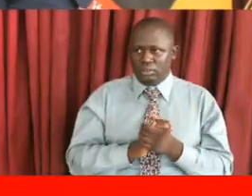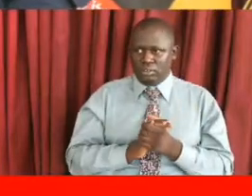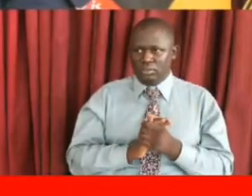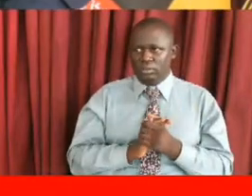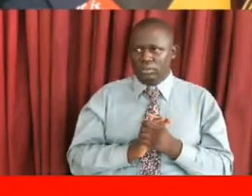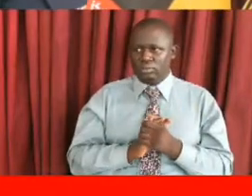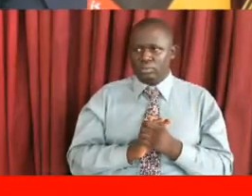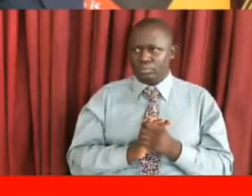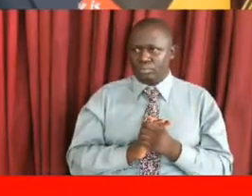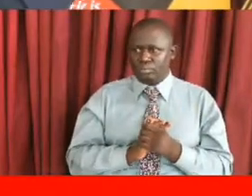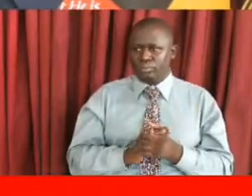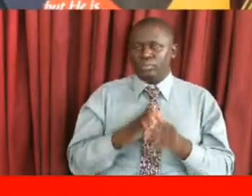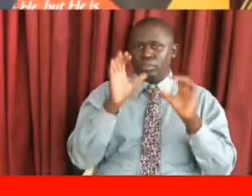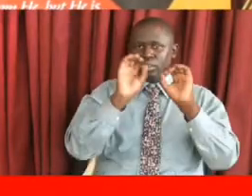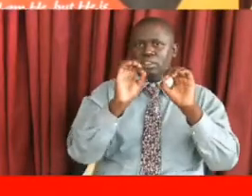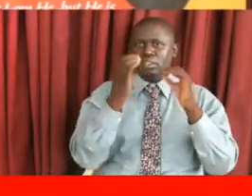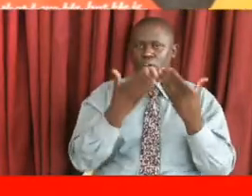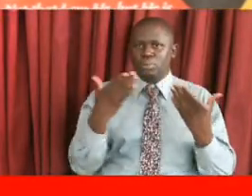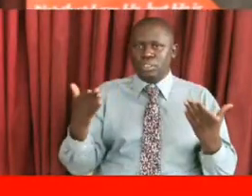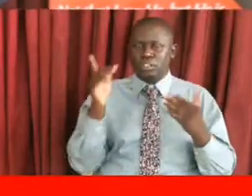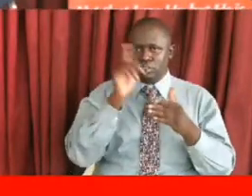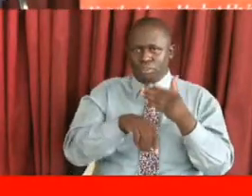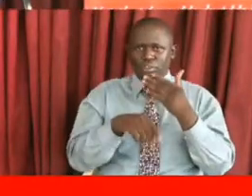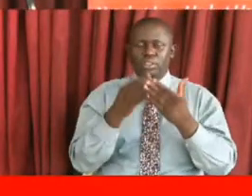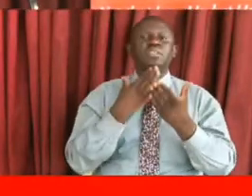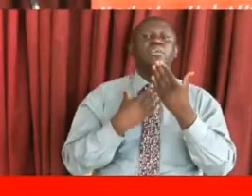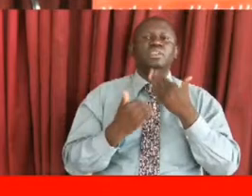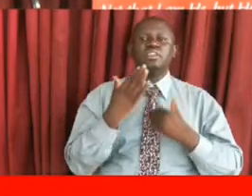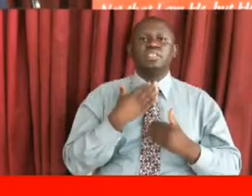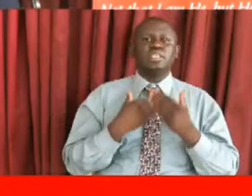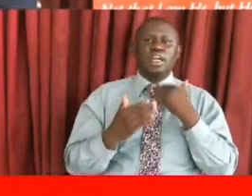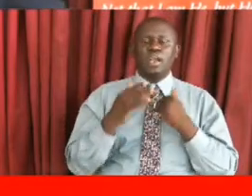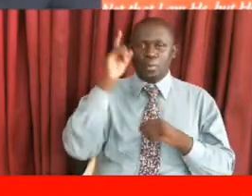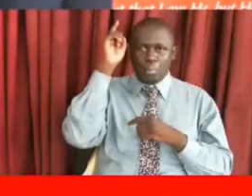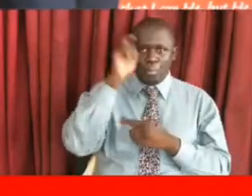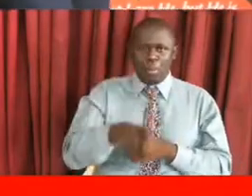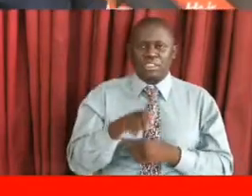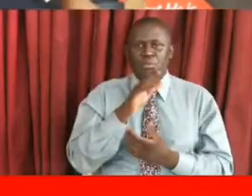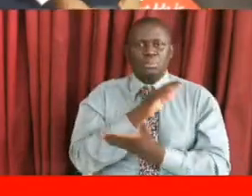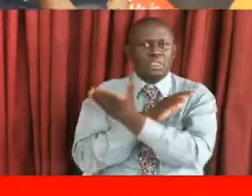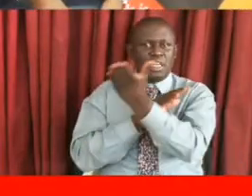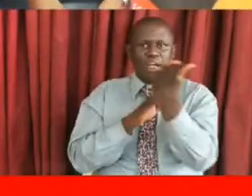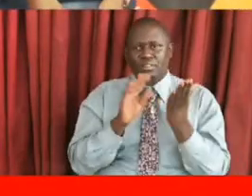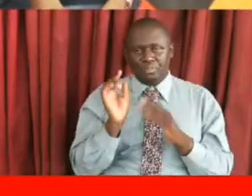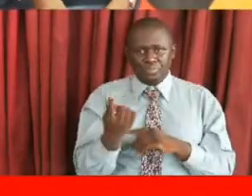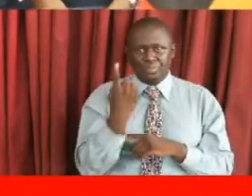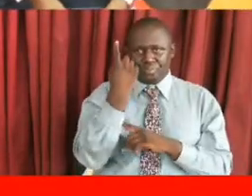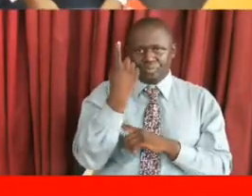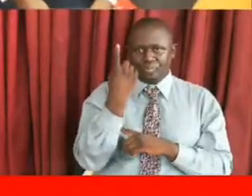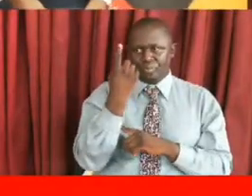here the object of the desire must be there first